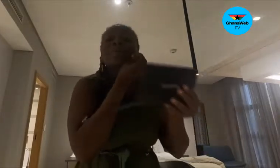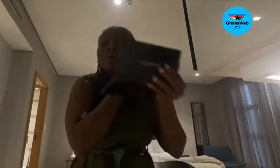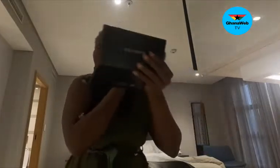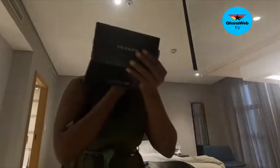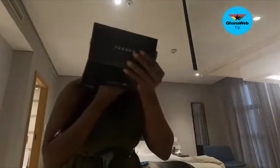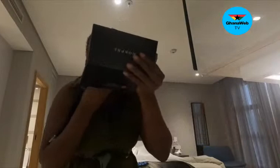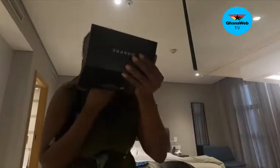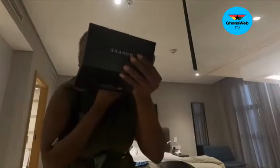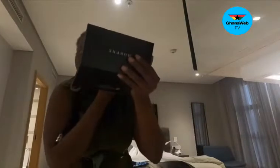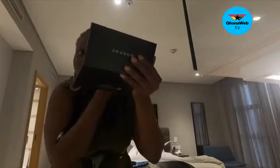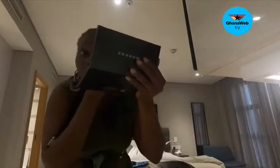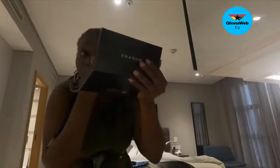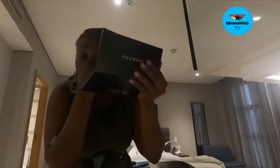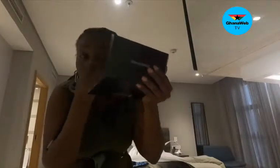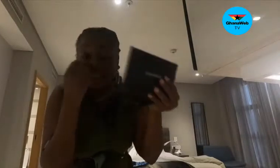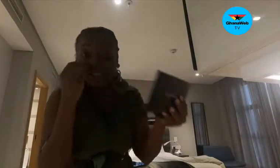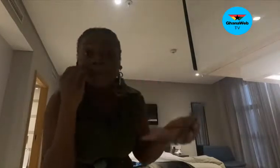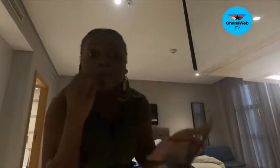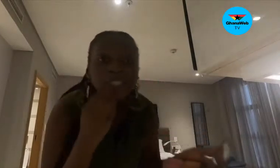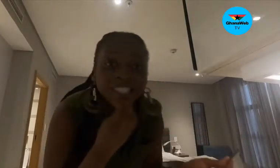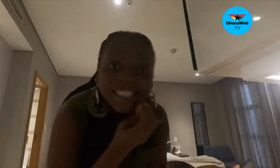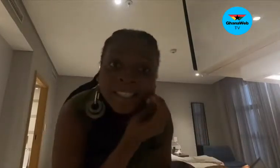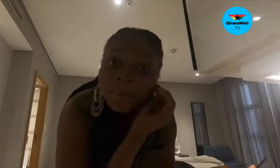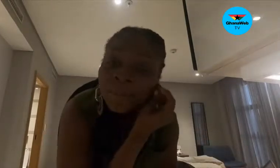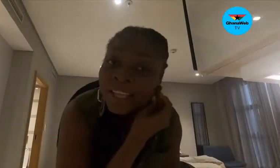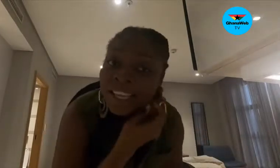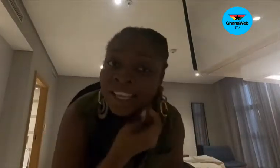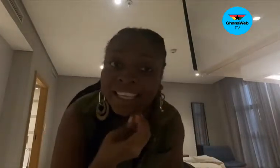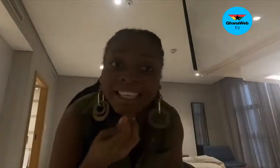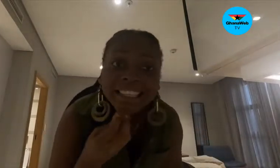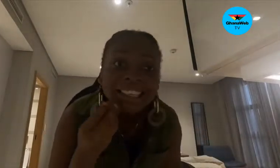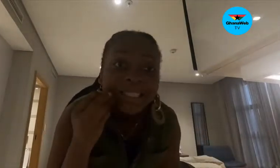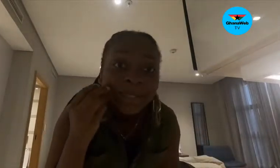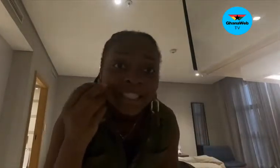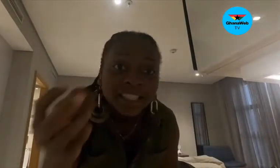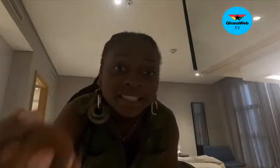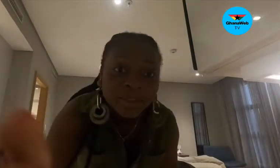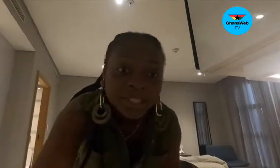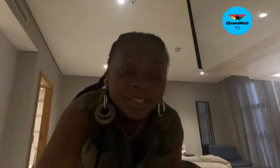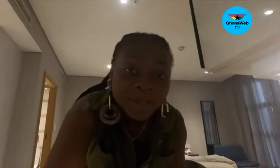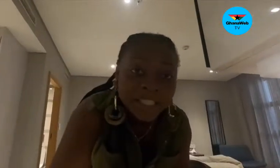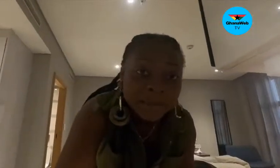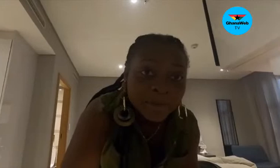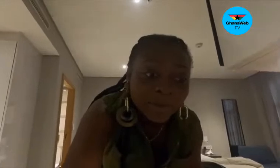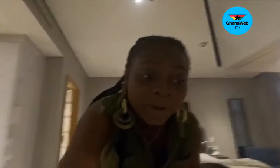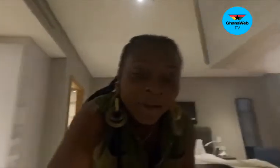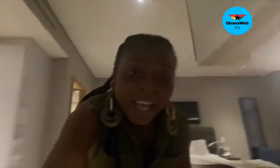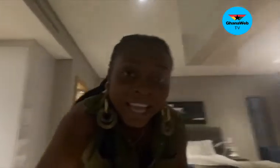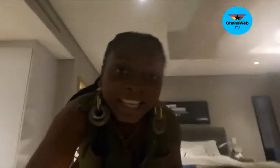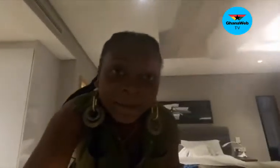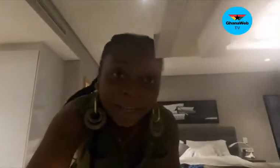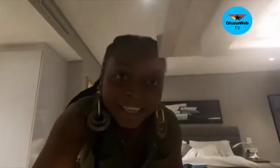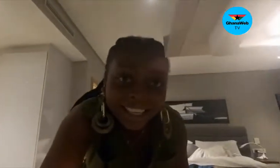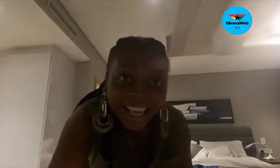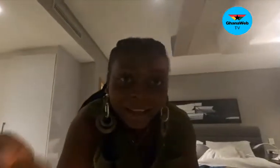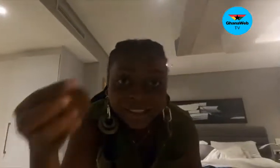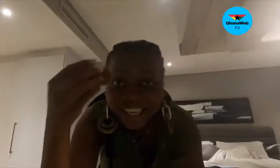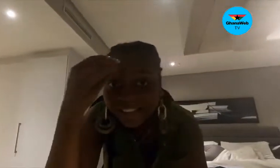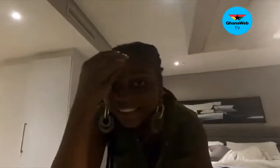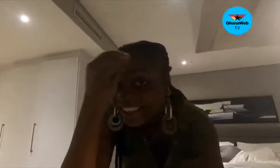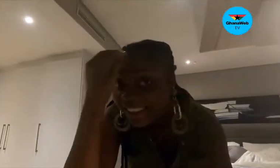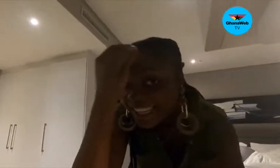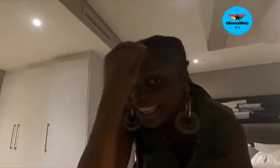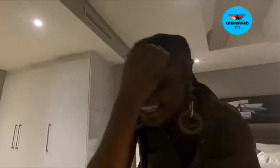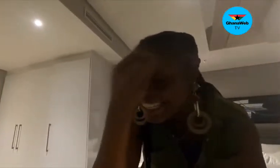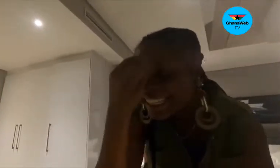go. But because I also want to take some pictures, take opportunity and get nice pictures of this place before I get back, I have to